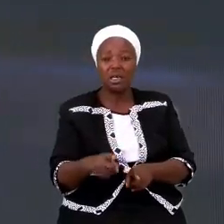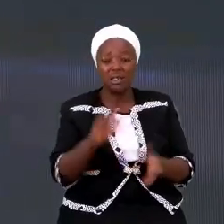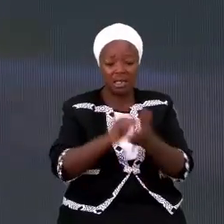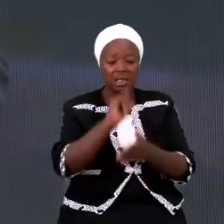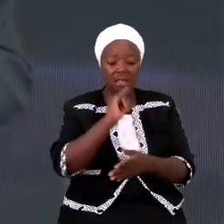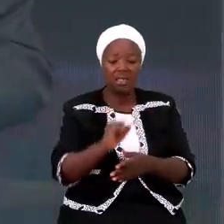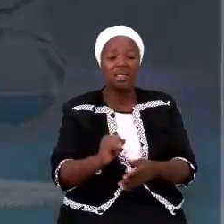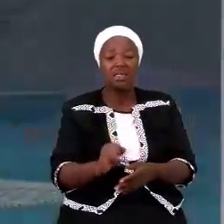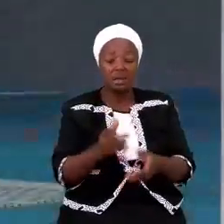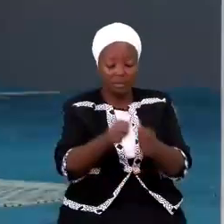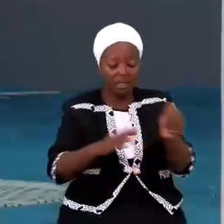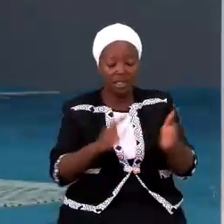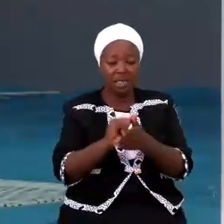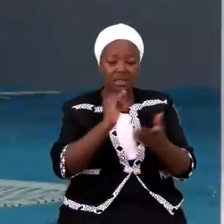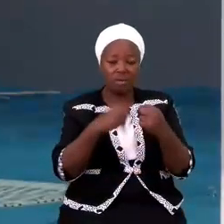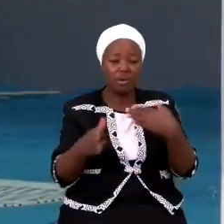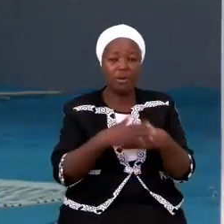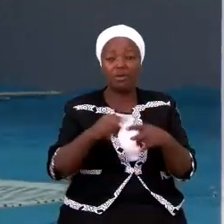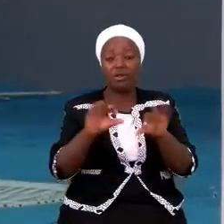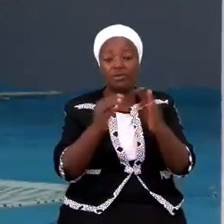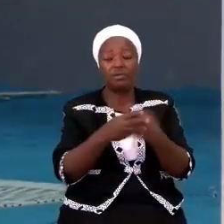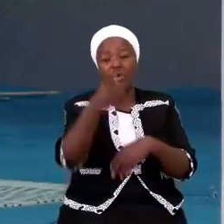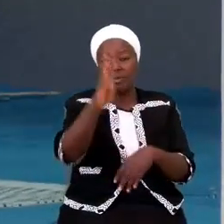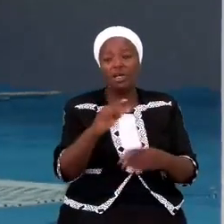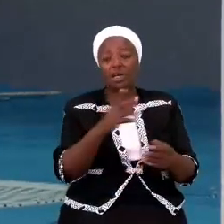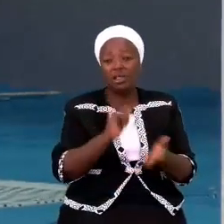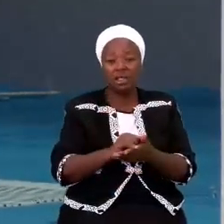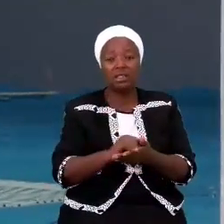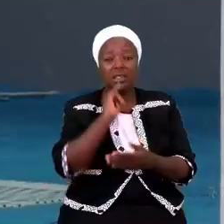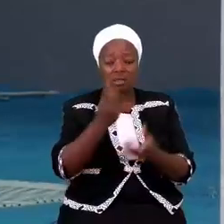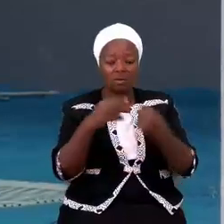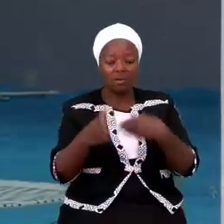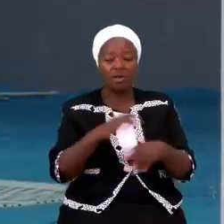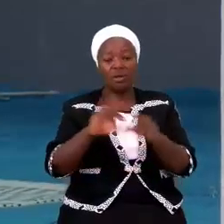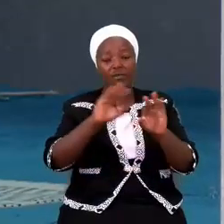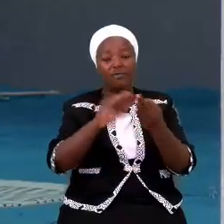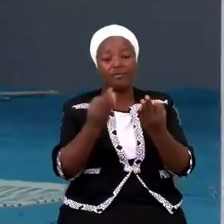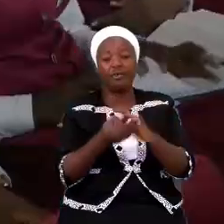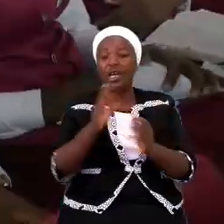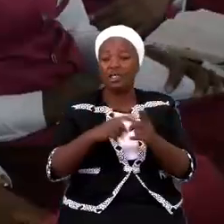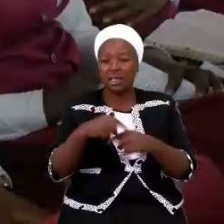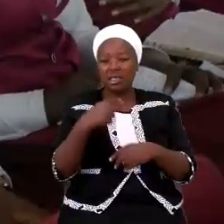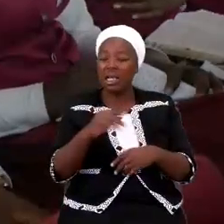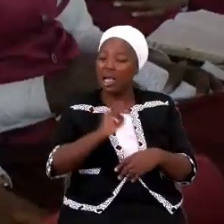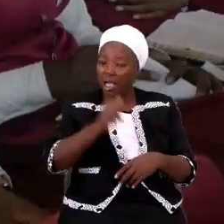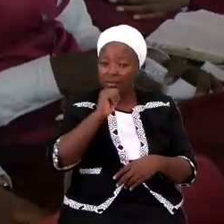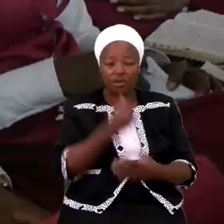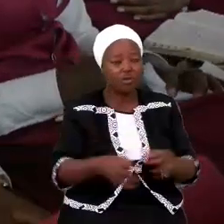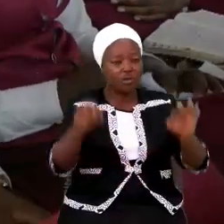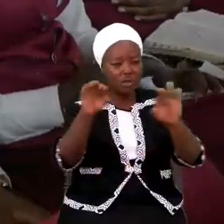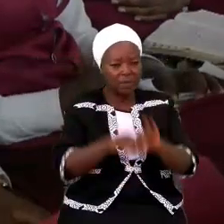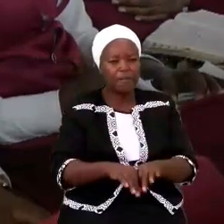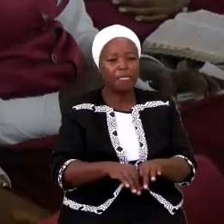said, I am not worthy. Look at verse 22. In verse 22, it says, but the Father said unto his